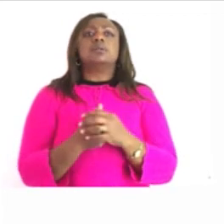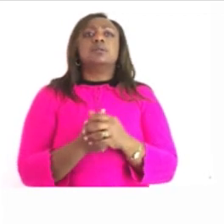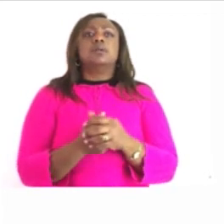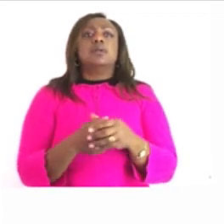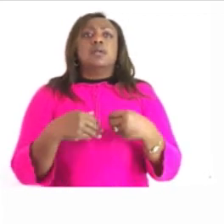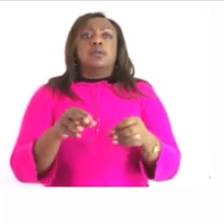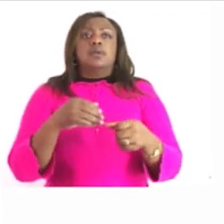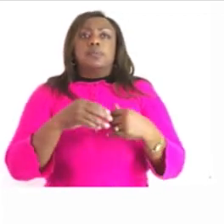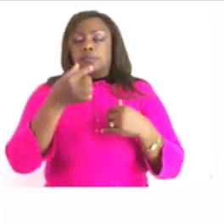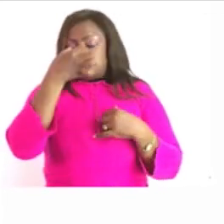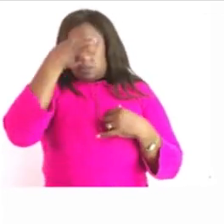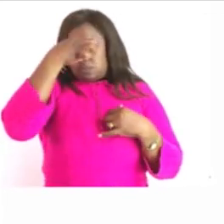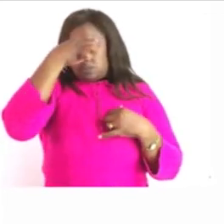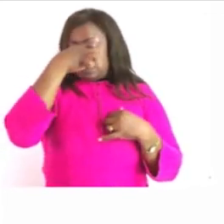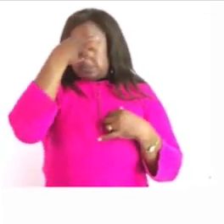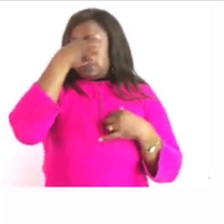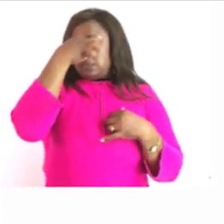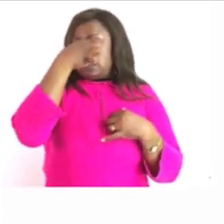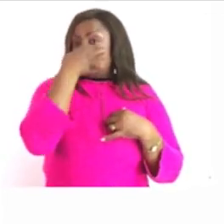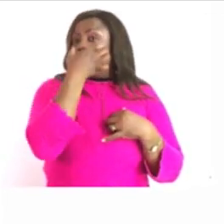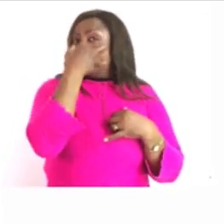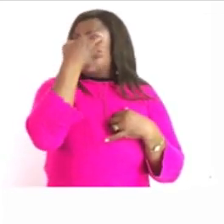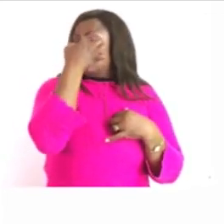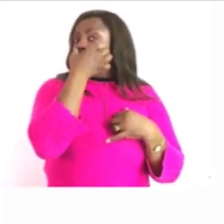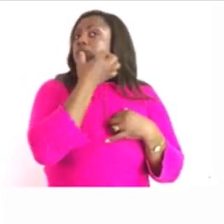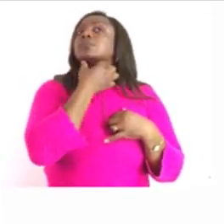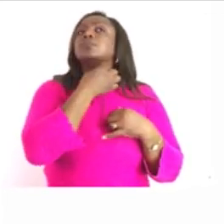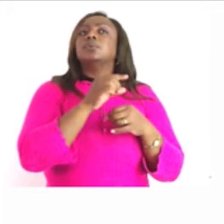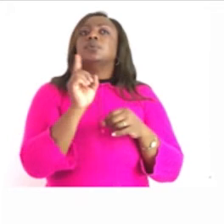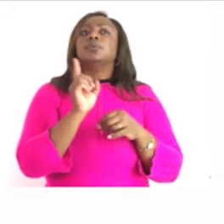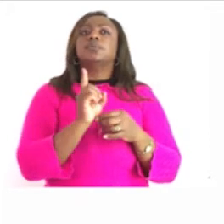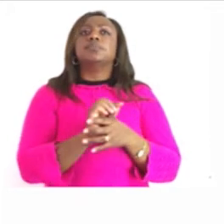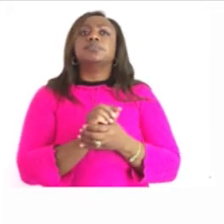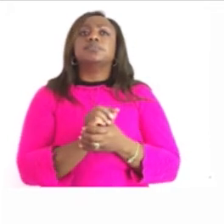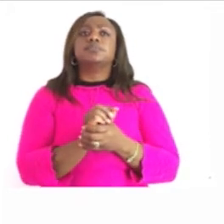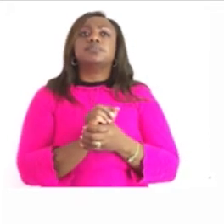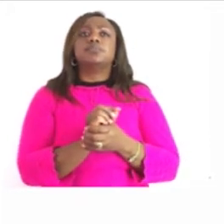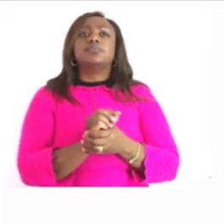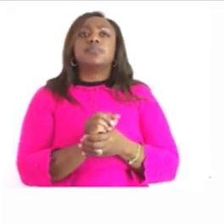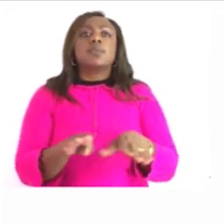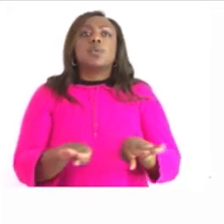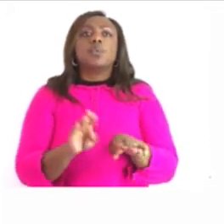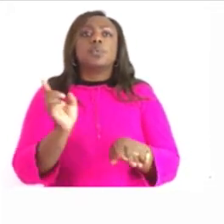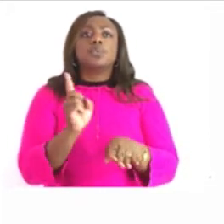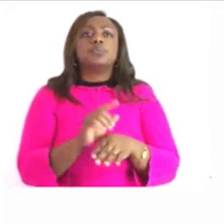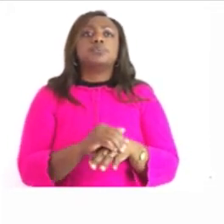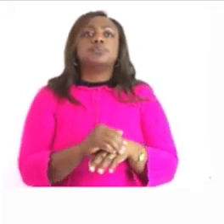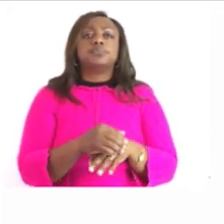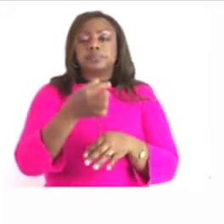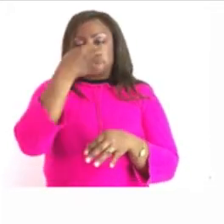with the nasal cavity as part of the breathing system. Why should we have a nasal cavity? The